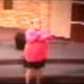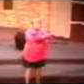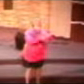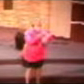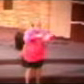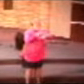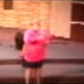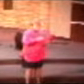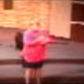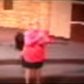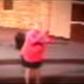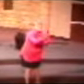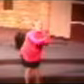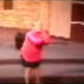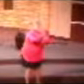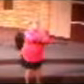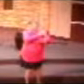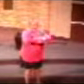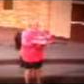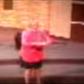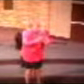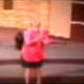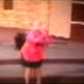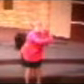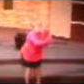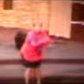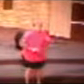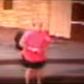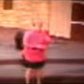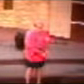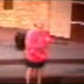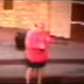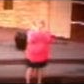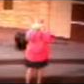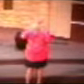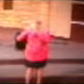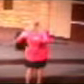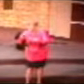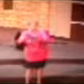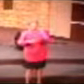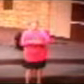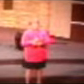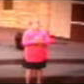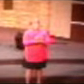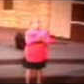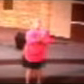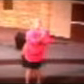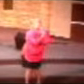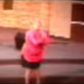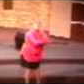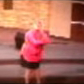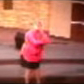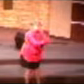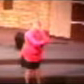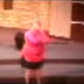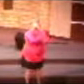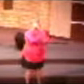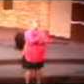Yours are the hands with which he blesses all the world. Yours are the